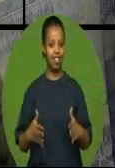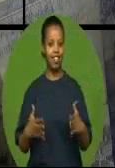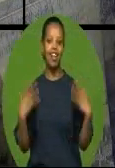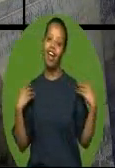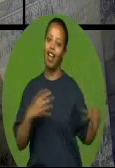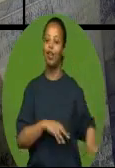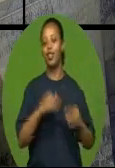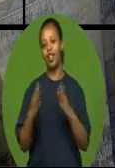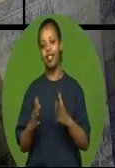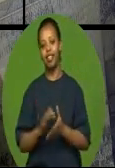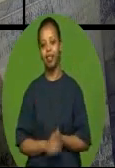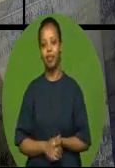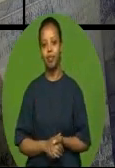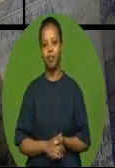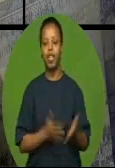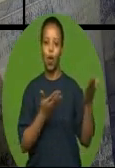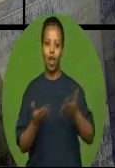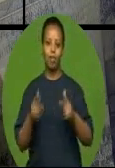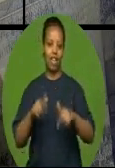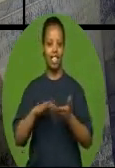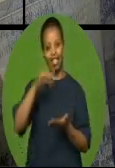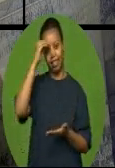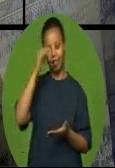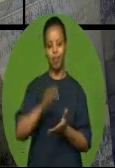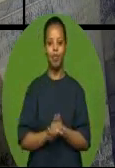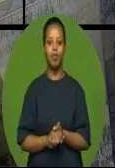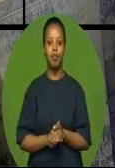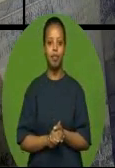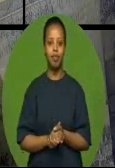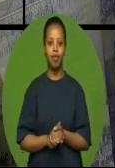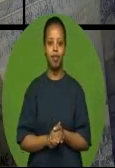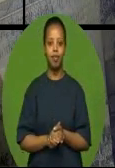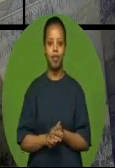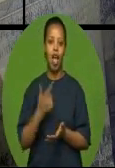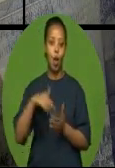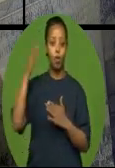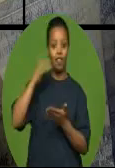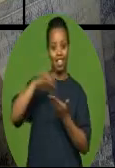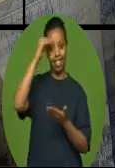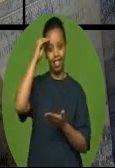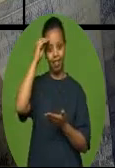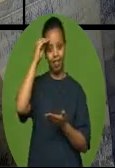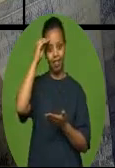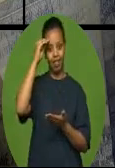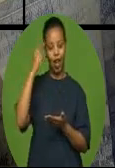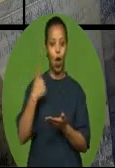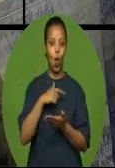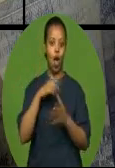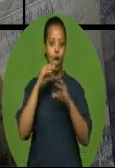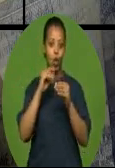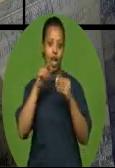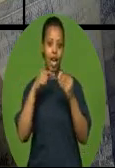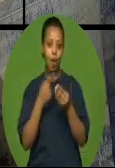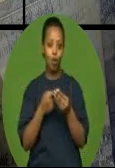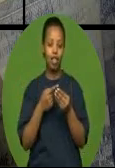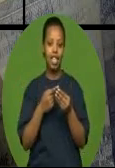Hello, teacher. Hello, students. Welcome to today's lesson. In our previous lesson,